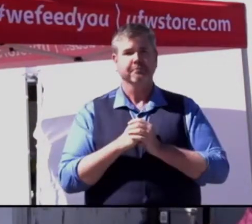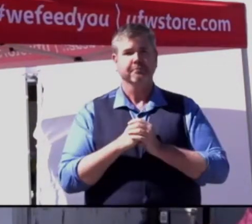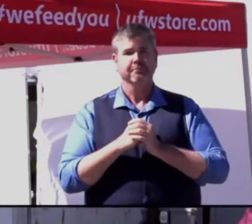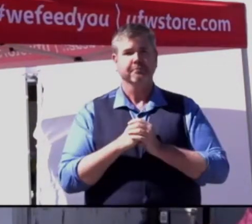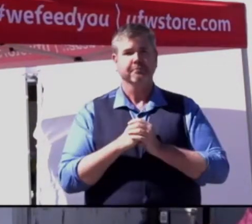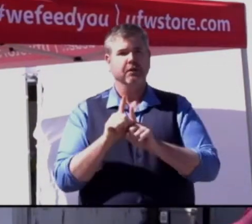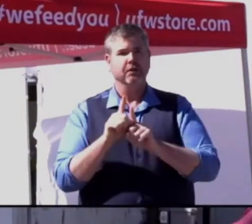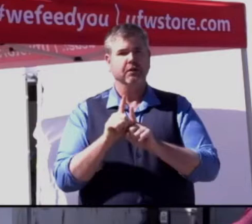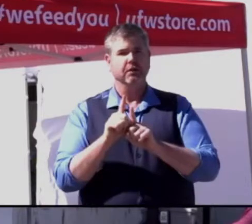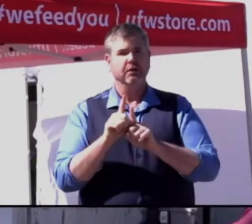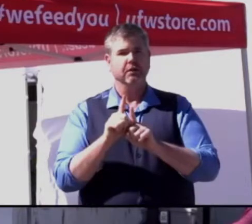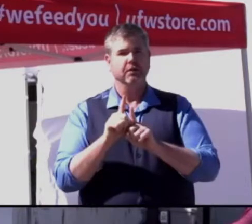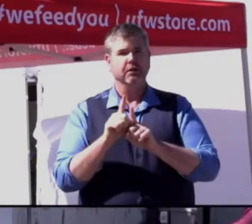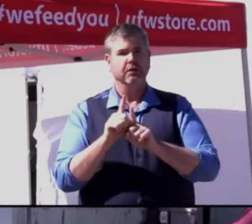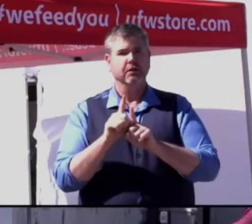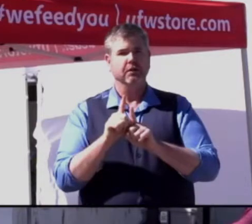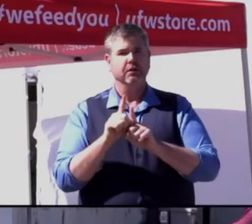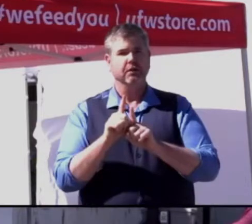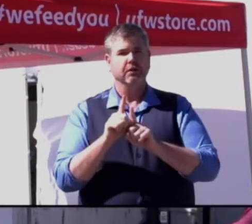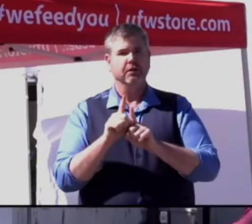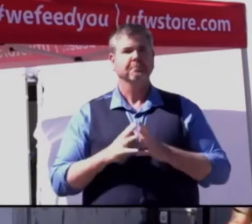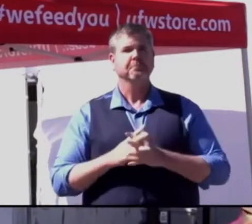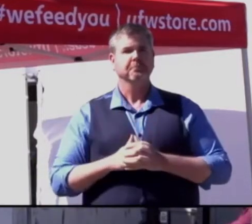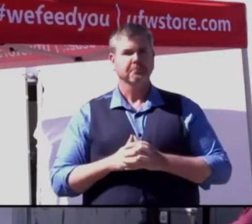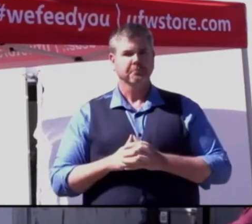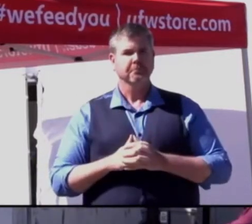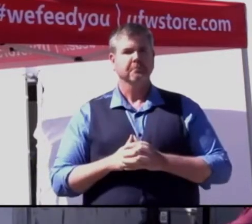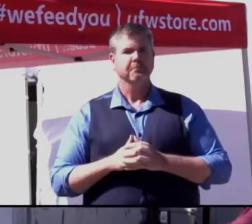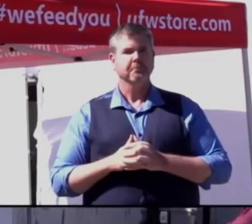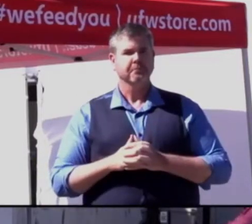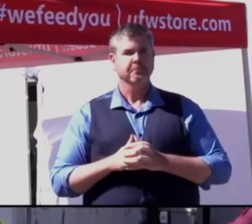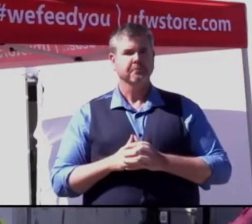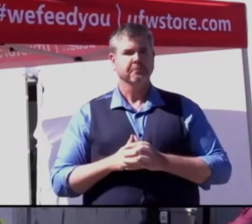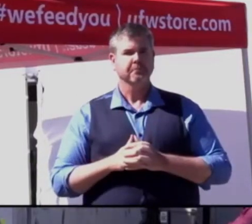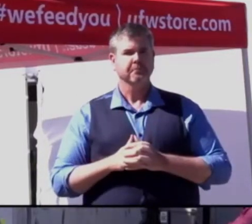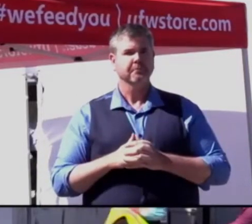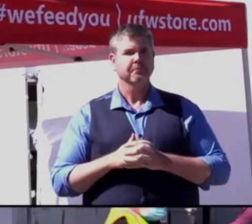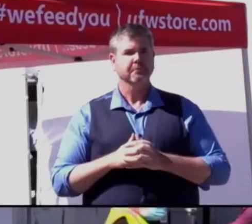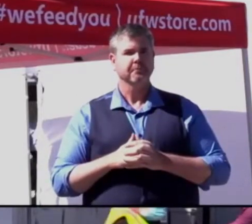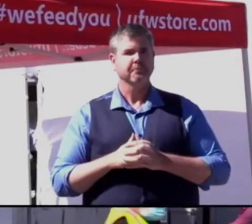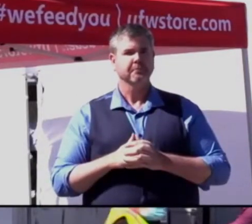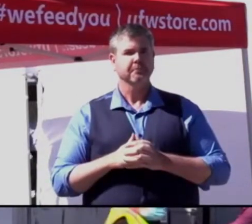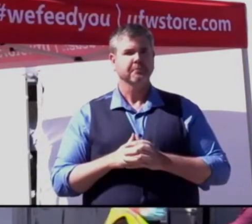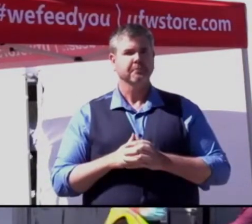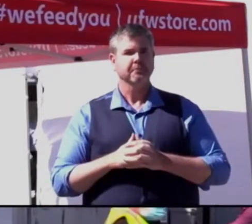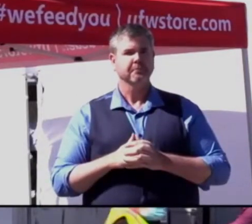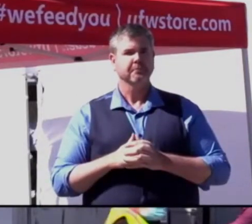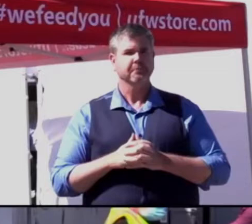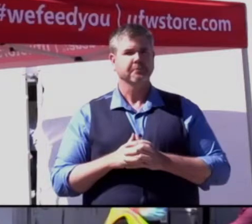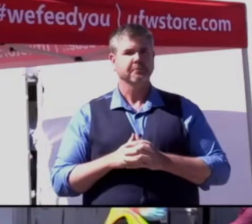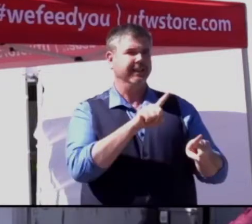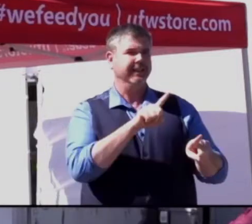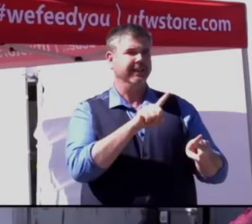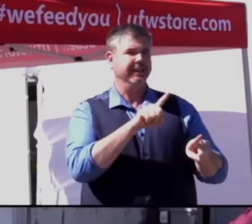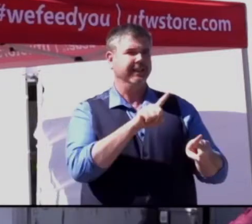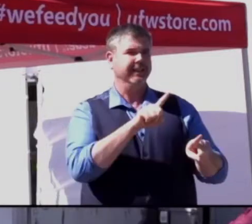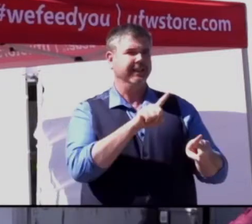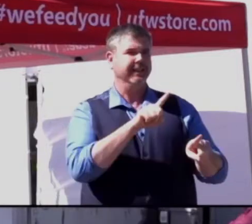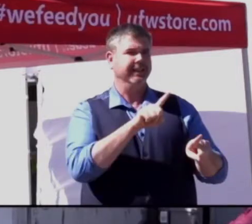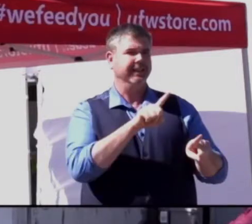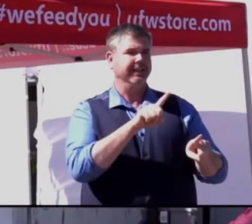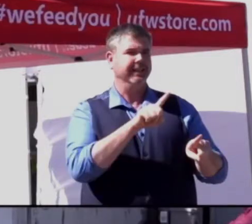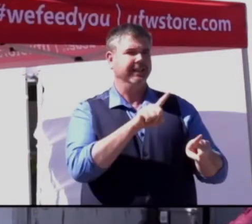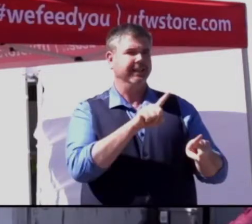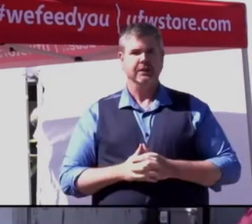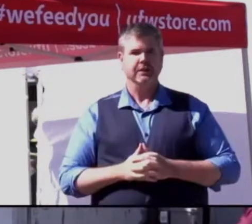answer period in where speakers will repeat the questions back in English for the purpose of our Facebook Live audience. After that,